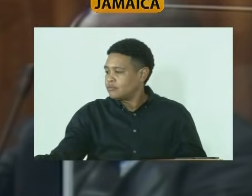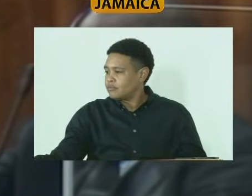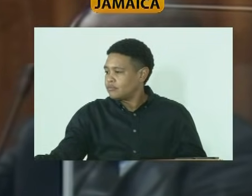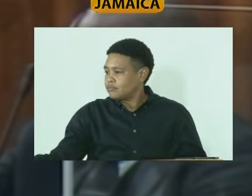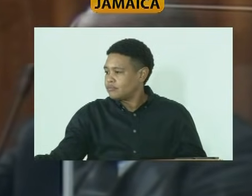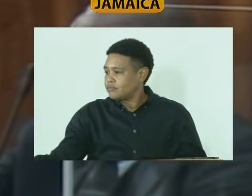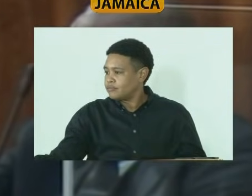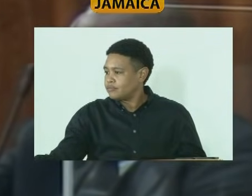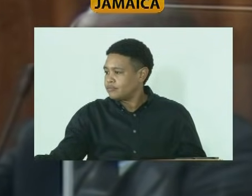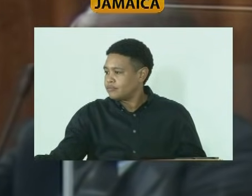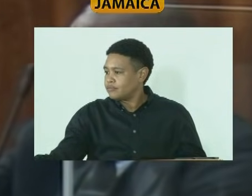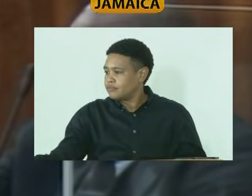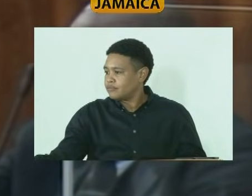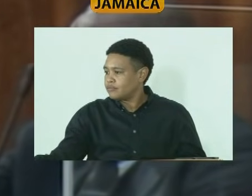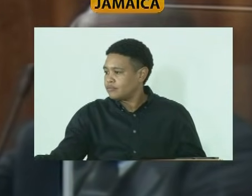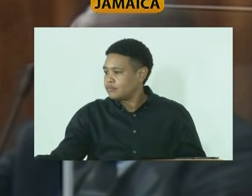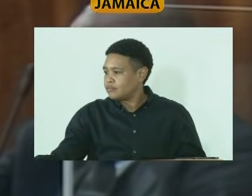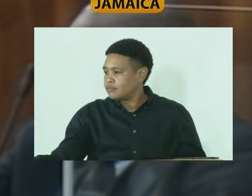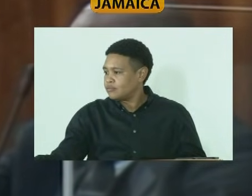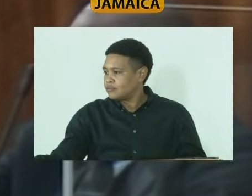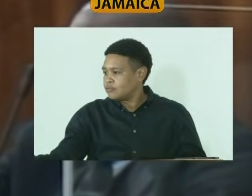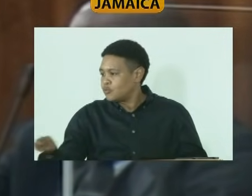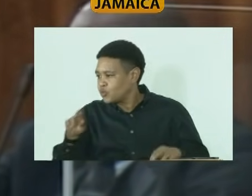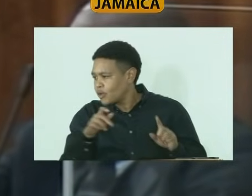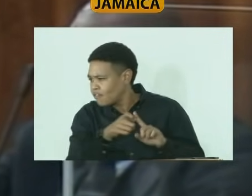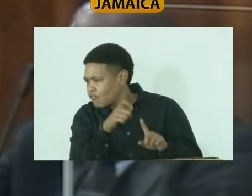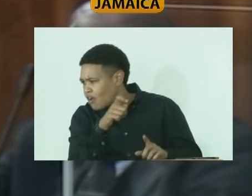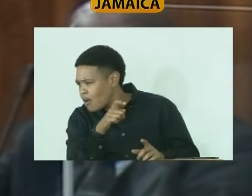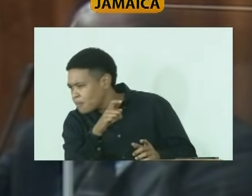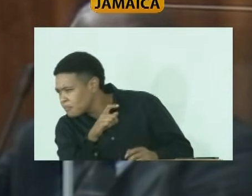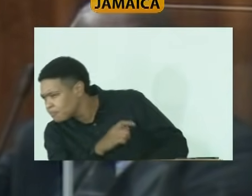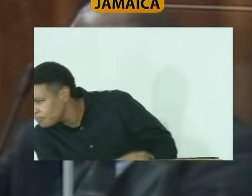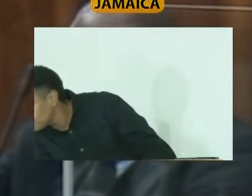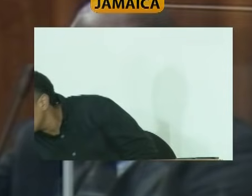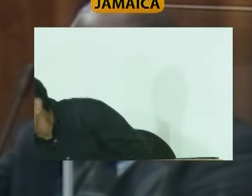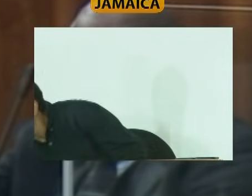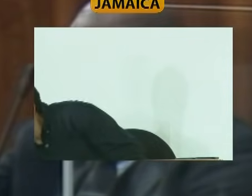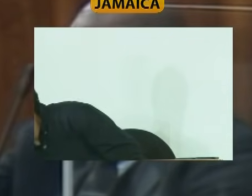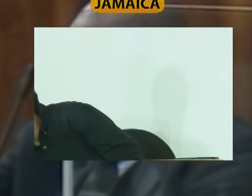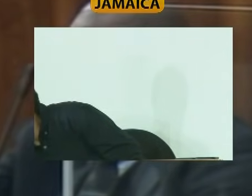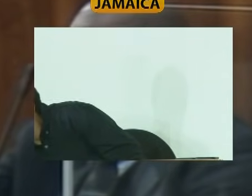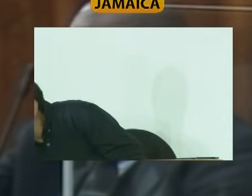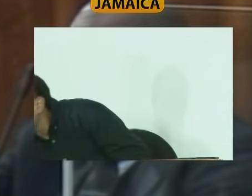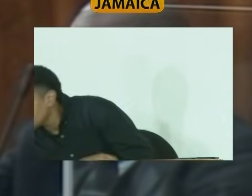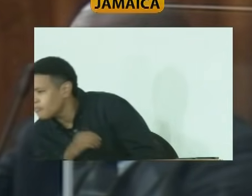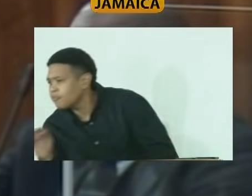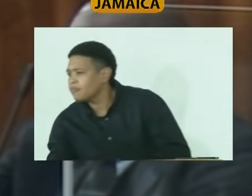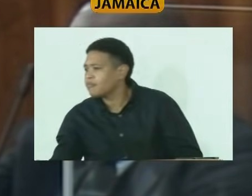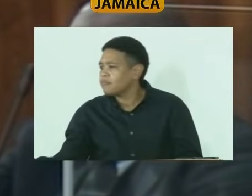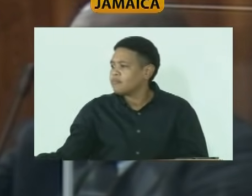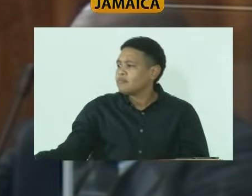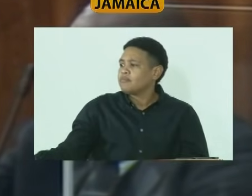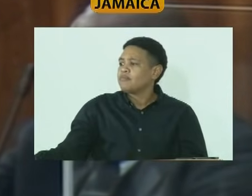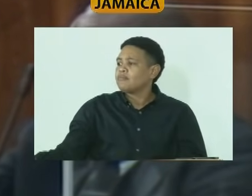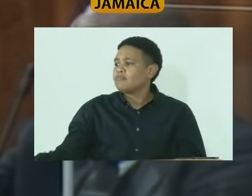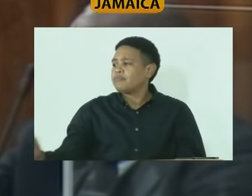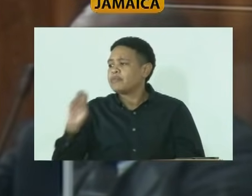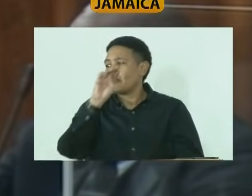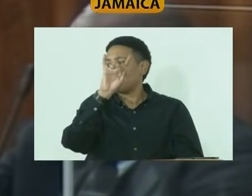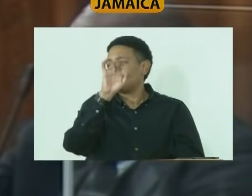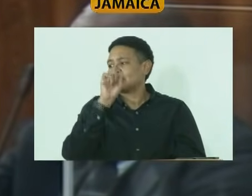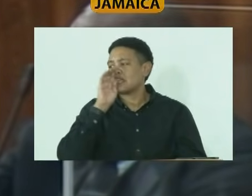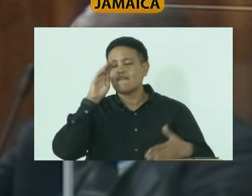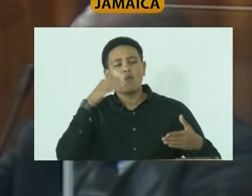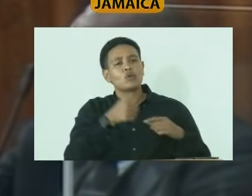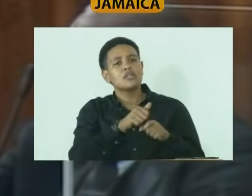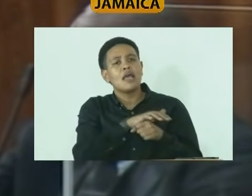section. 2, the roadway from Dias to Davis Cove, focusing on the Cocoon to Blenheim